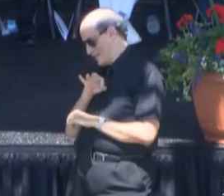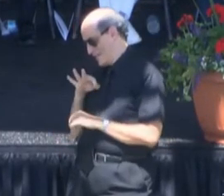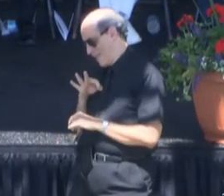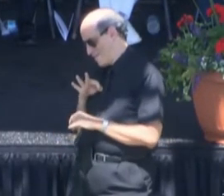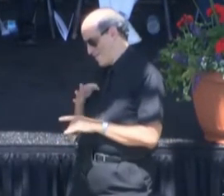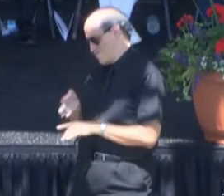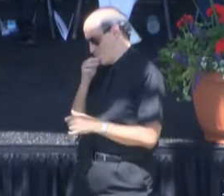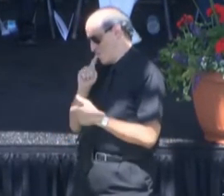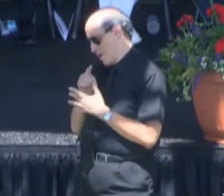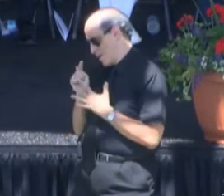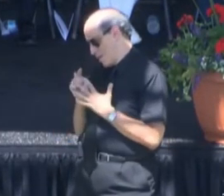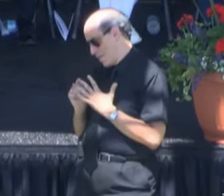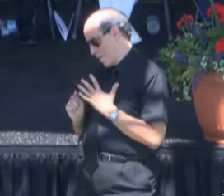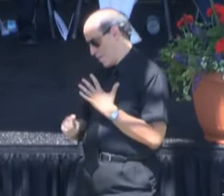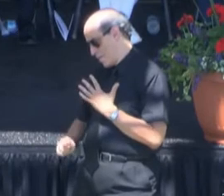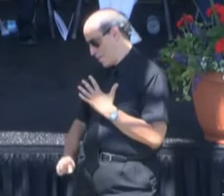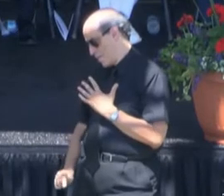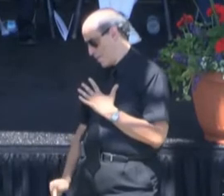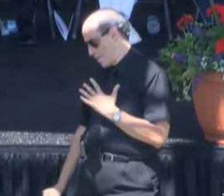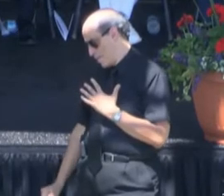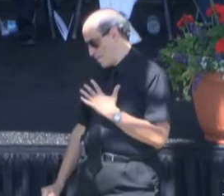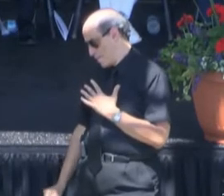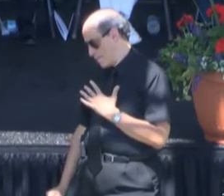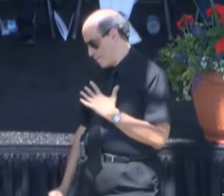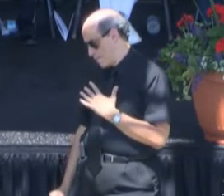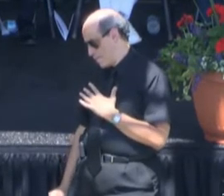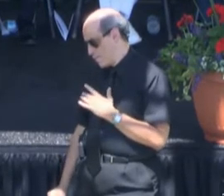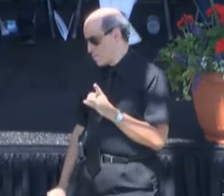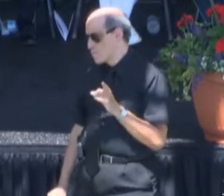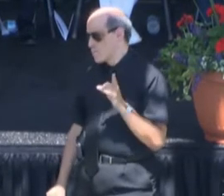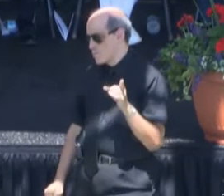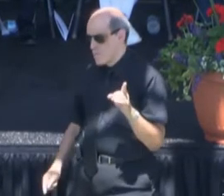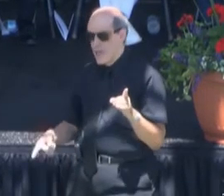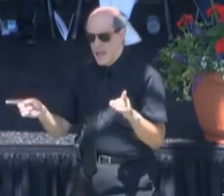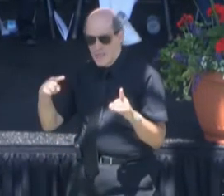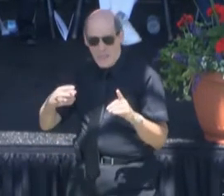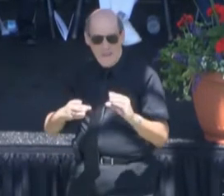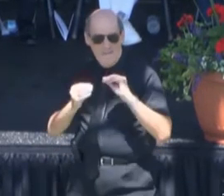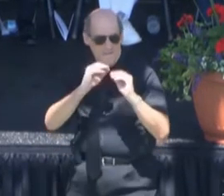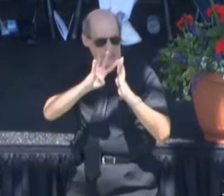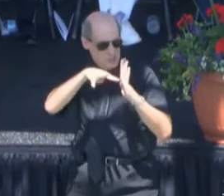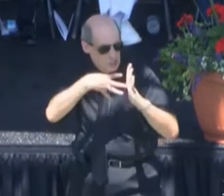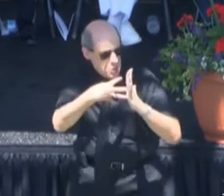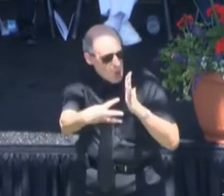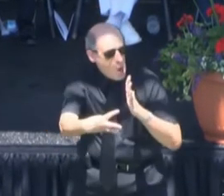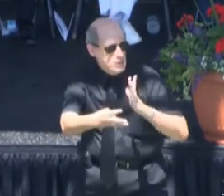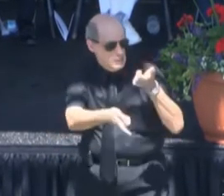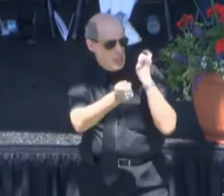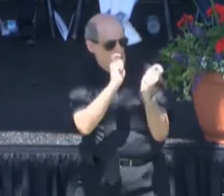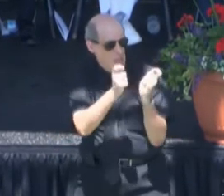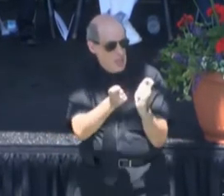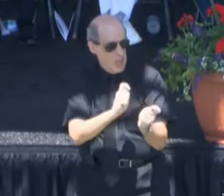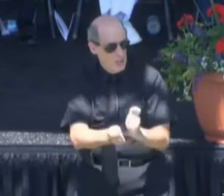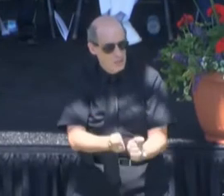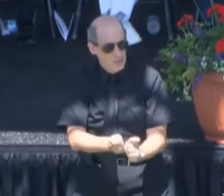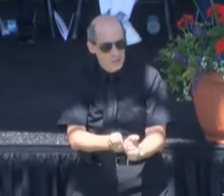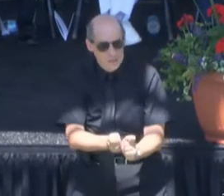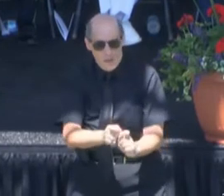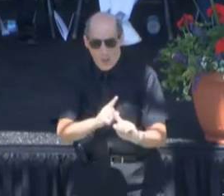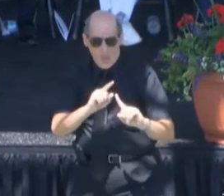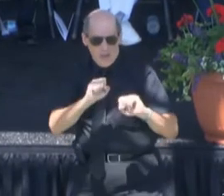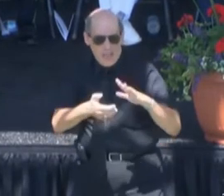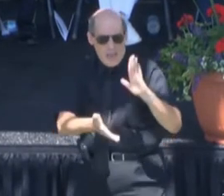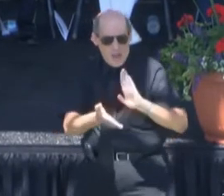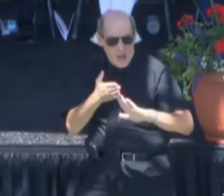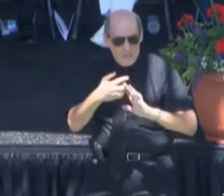and braze and fabricate from scratch. The deckies were correcting charts, standing watches, chipping, painting, grinding, and could not only operate